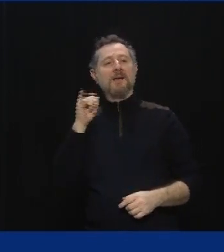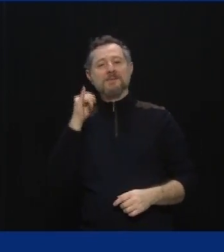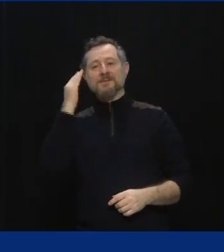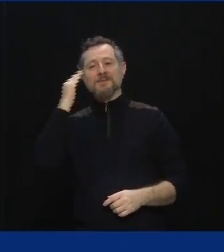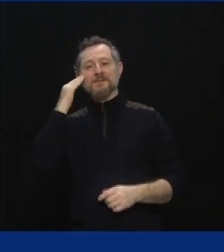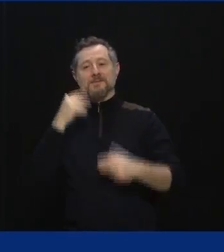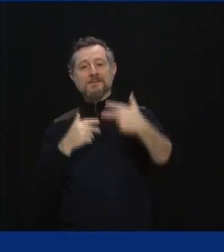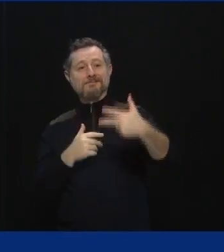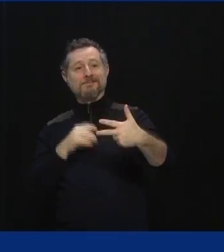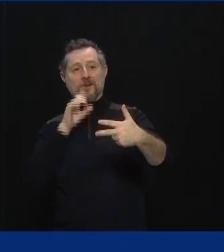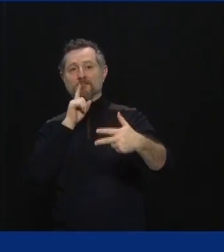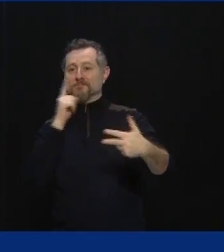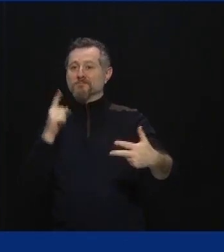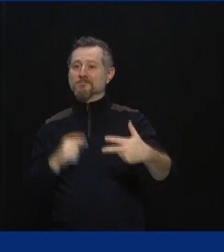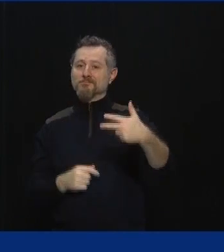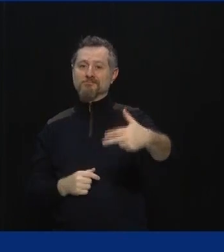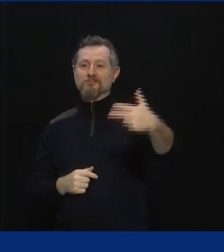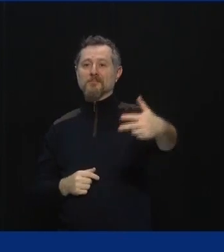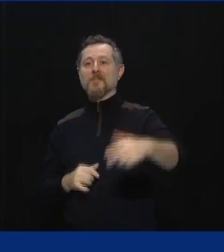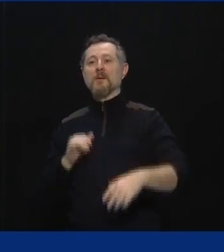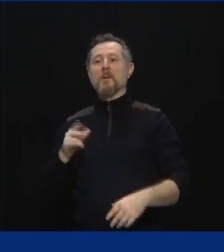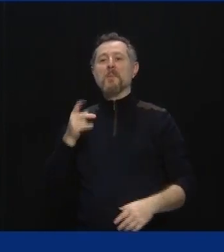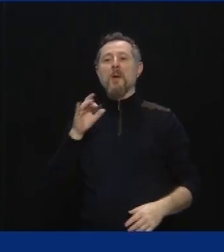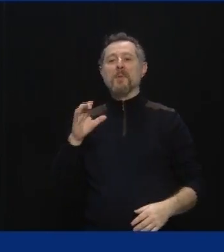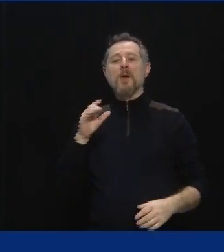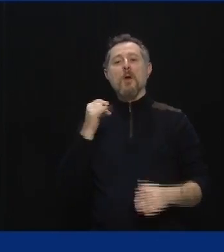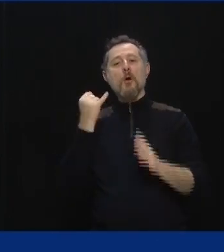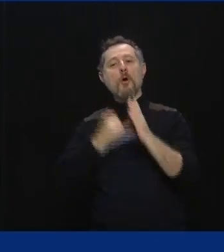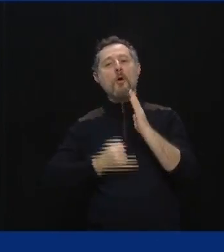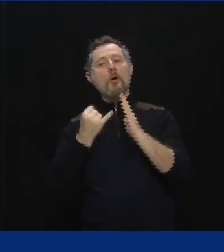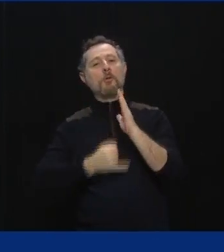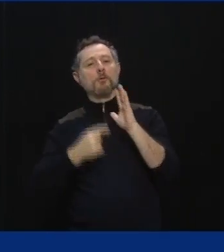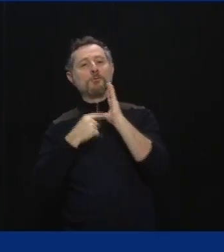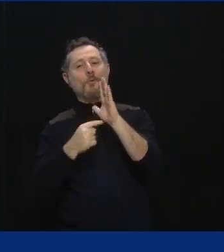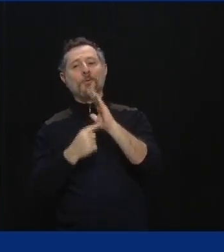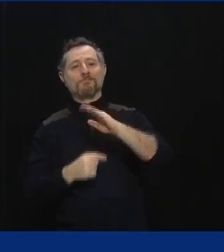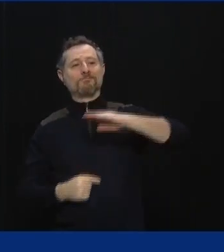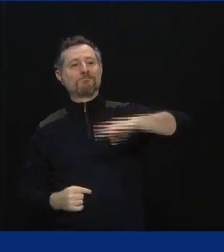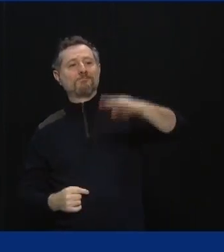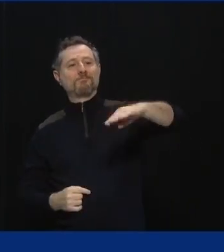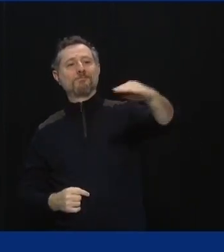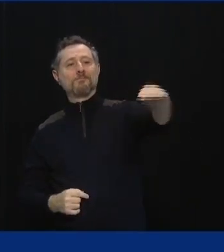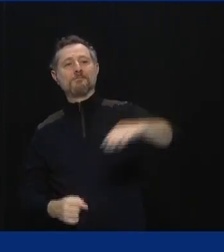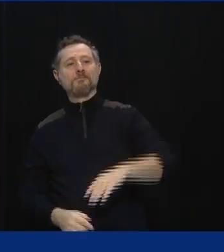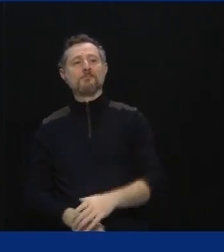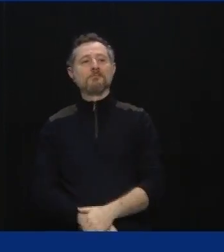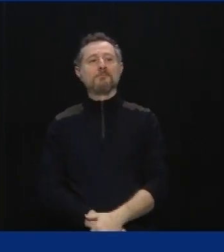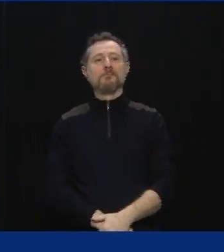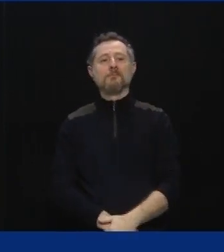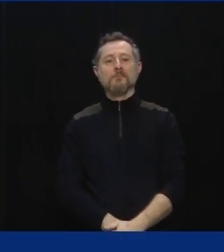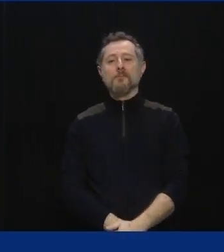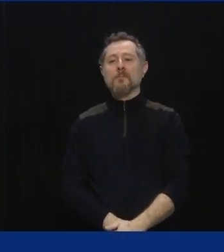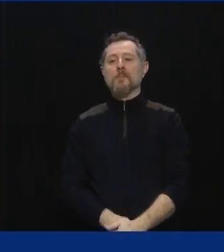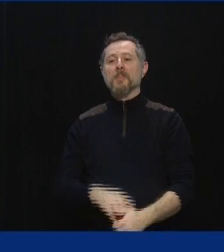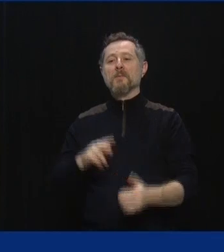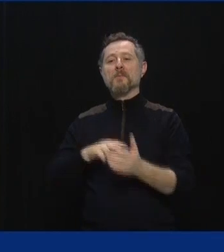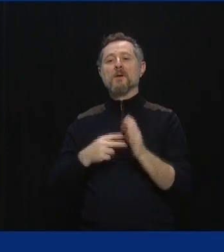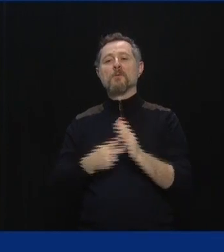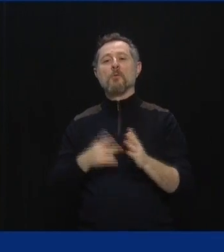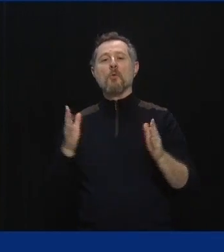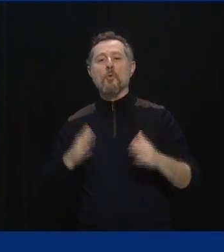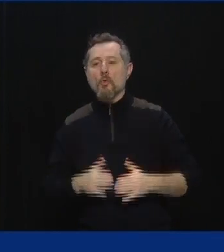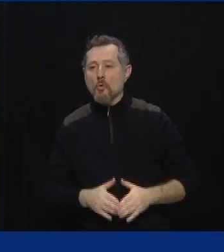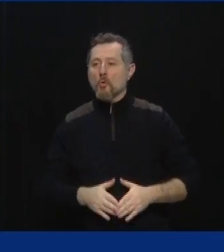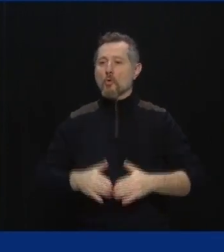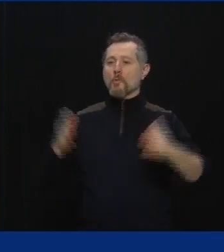an example of the type of public art that will be featured throughout the airport. The entire terminal is inviting to passengers in a way